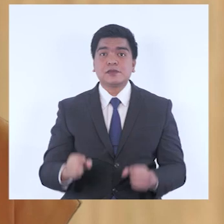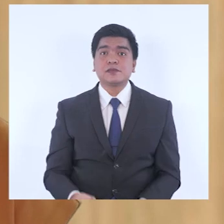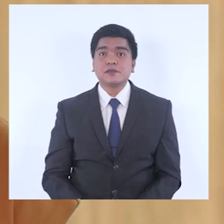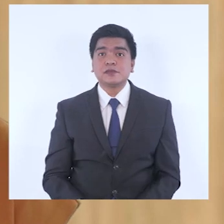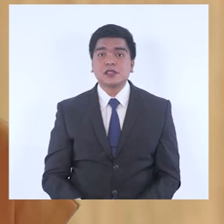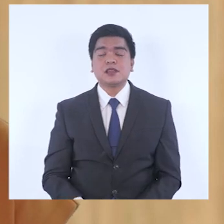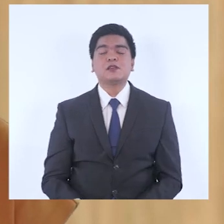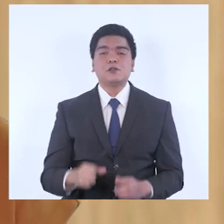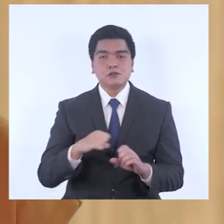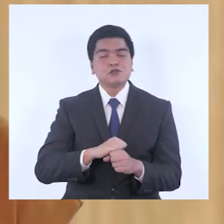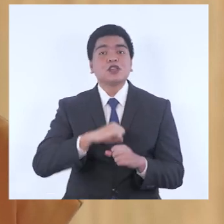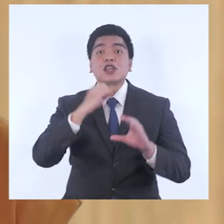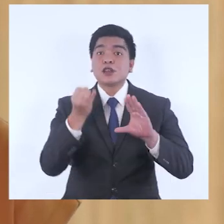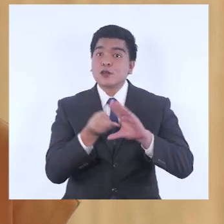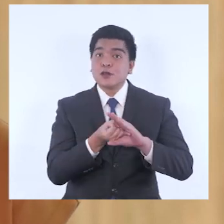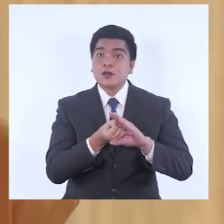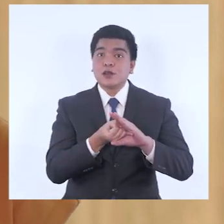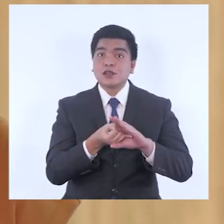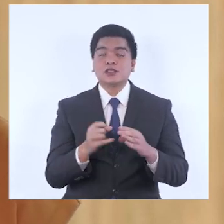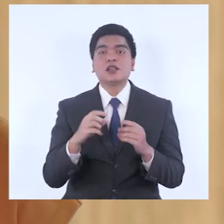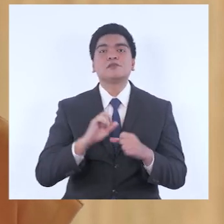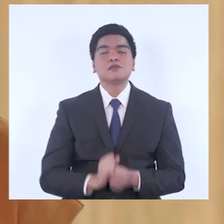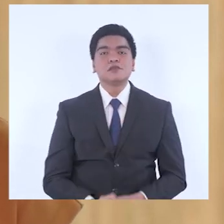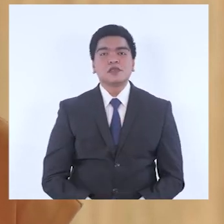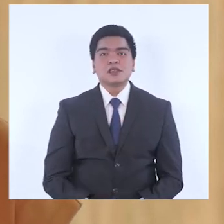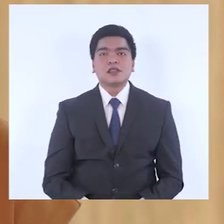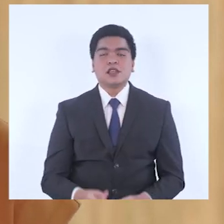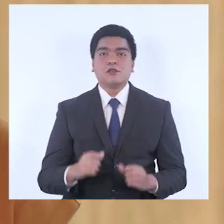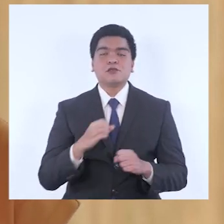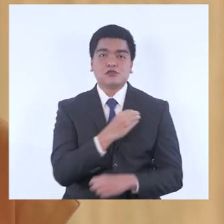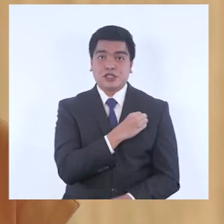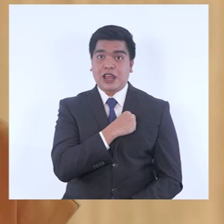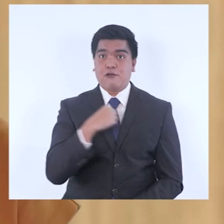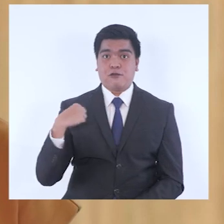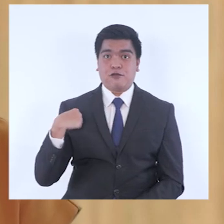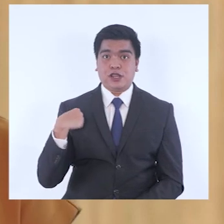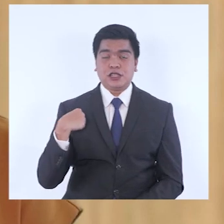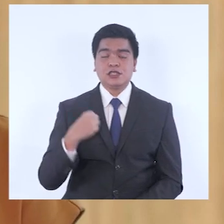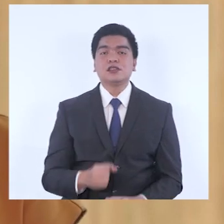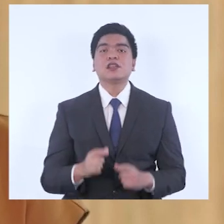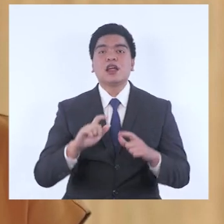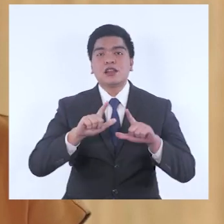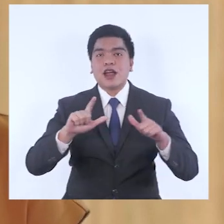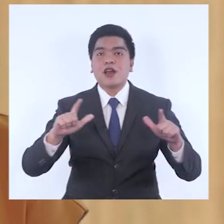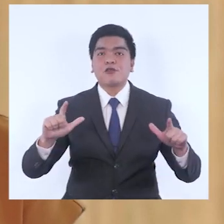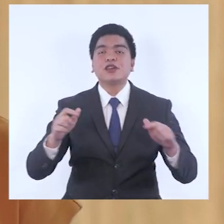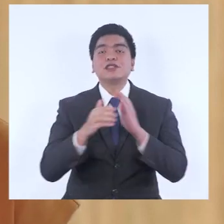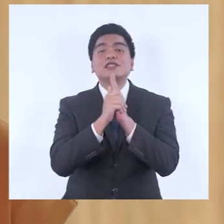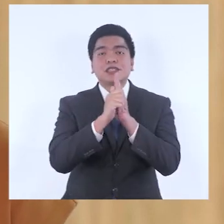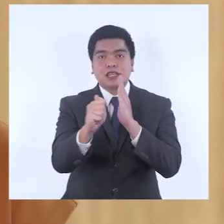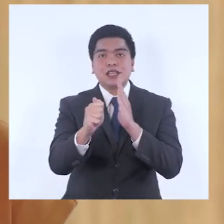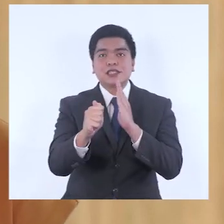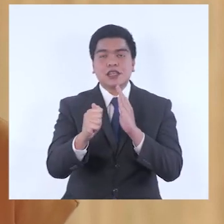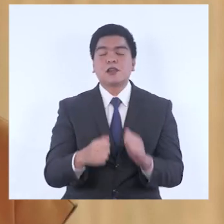teaching faculty and personnel, and a well-defined framework and blueprint, we can